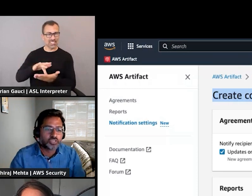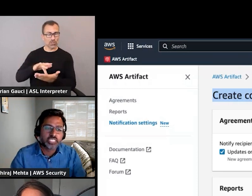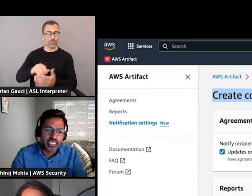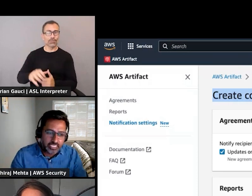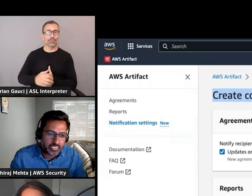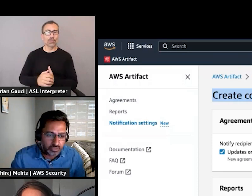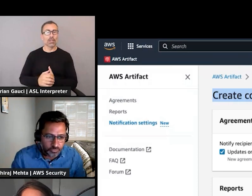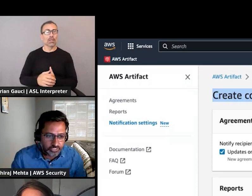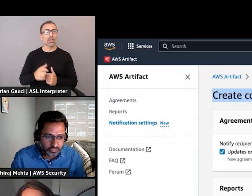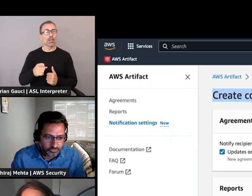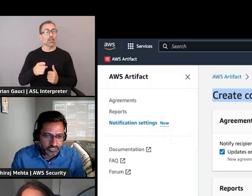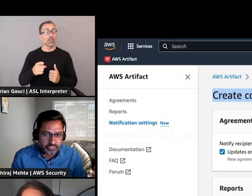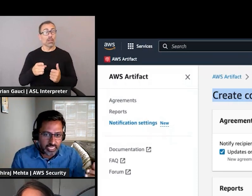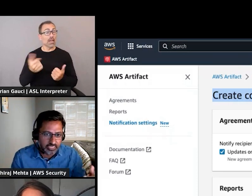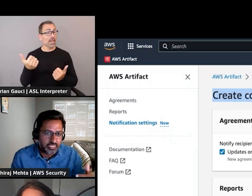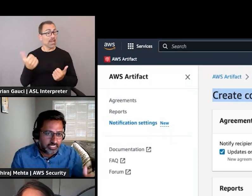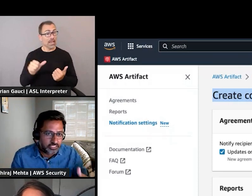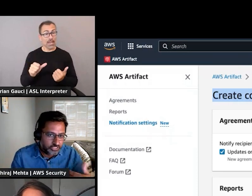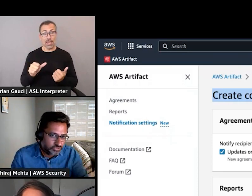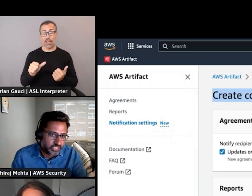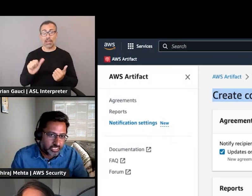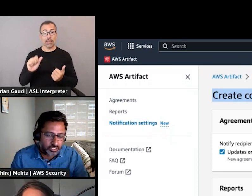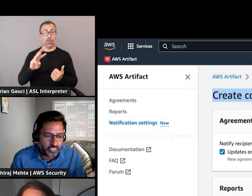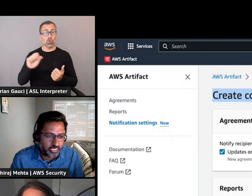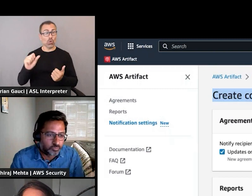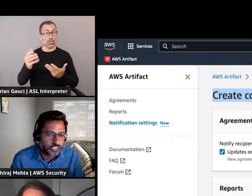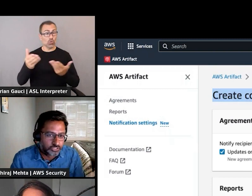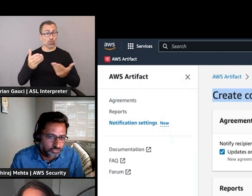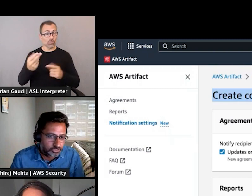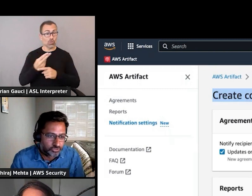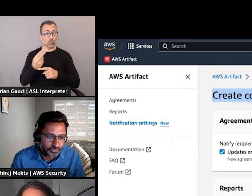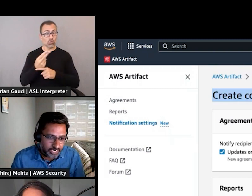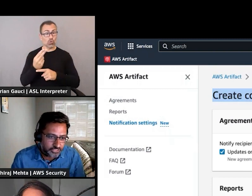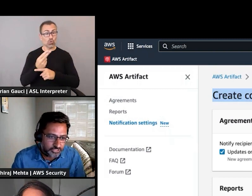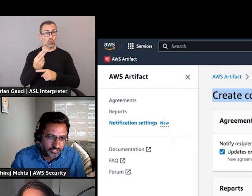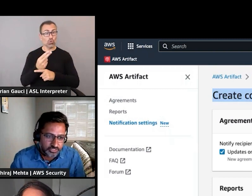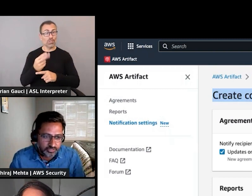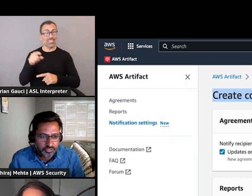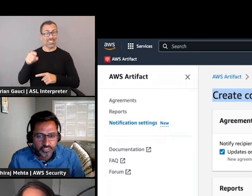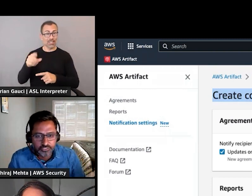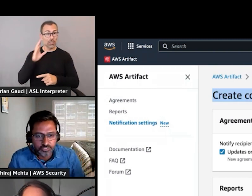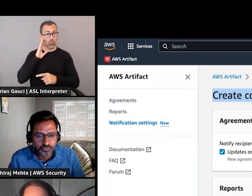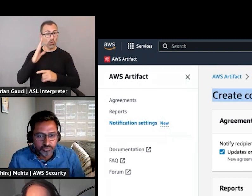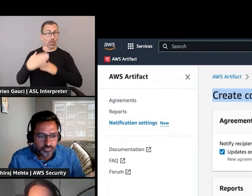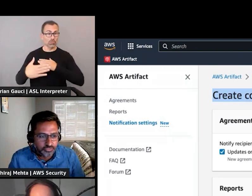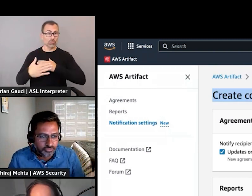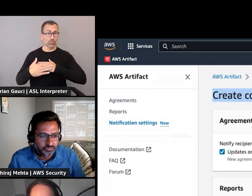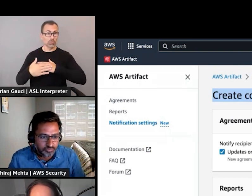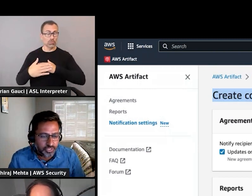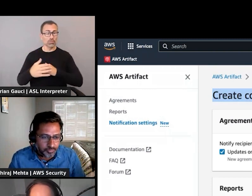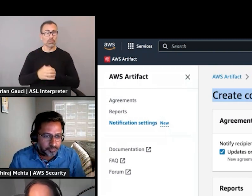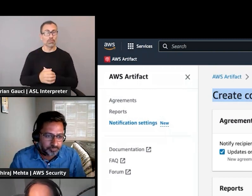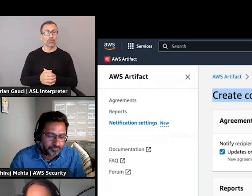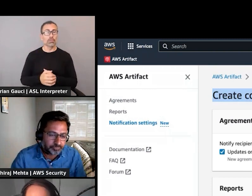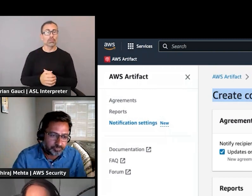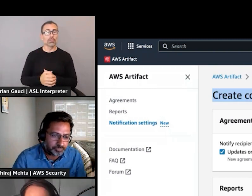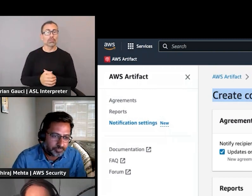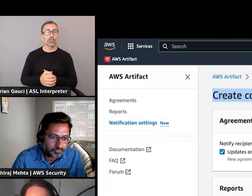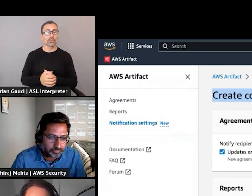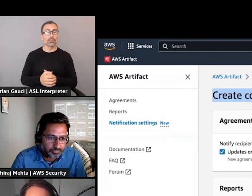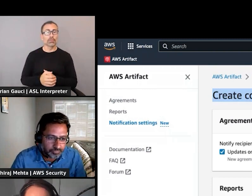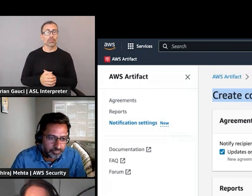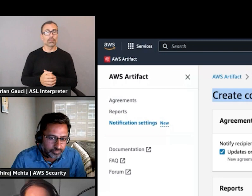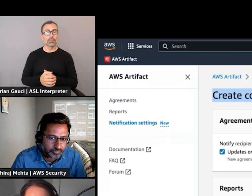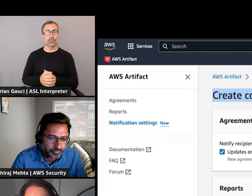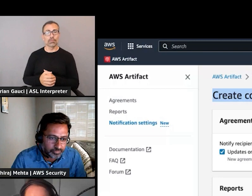notifications across any AWS service that is using AWS user notifications. So, Gotcha. And so Diraj, yeah, just a